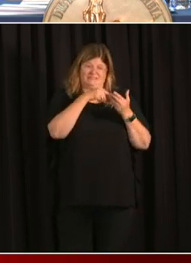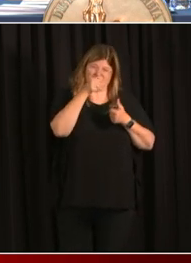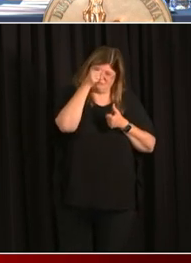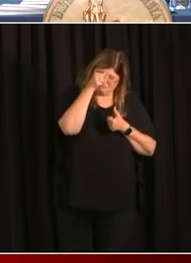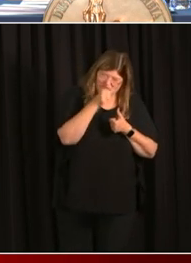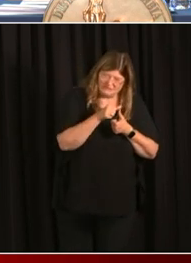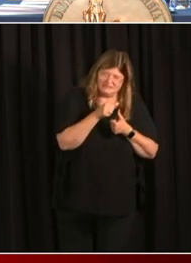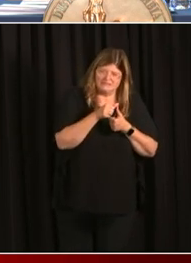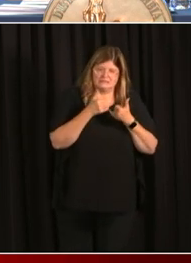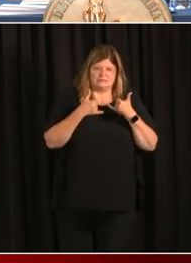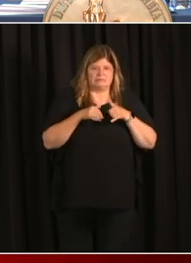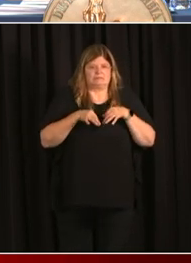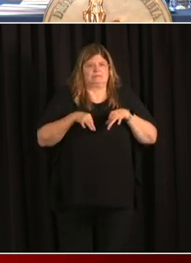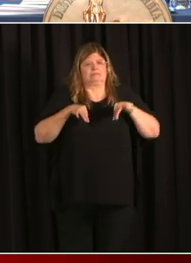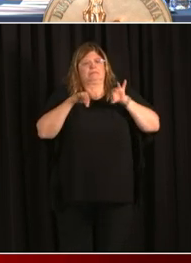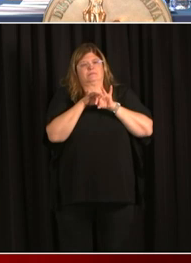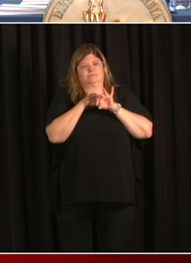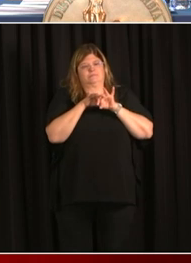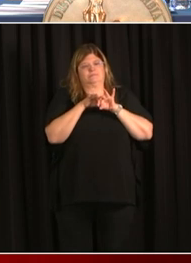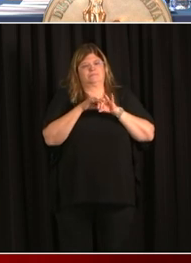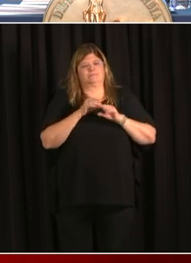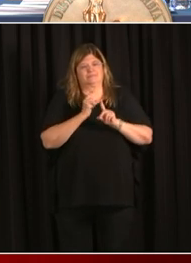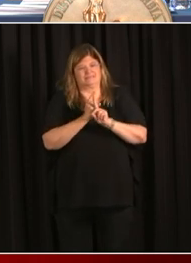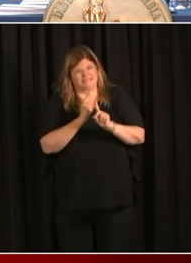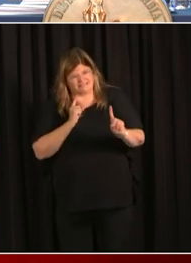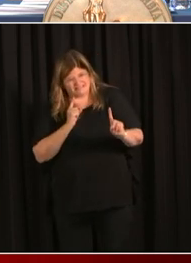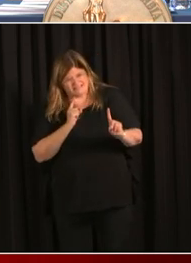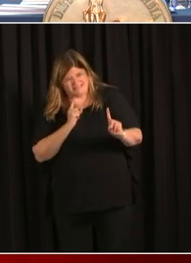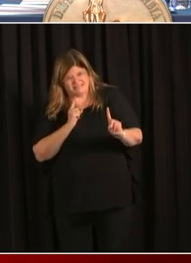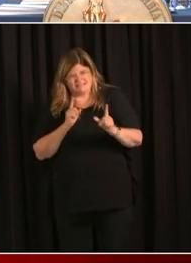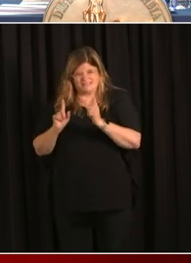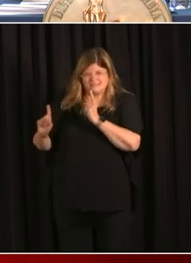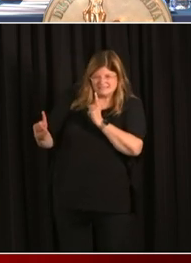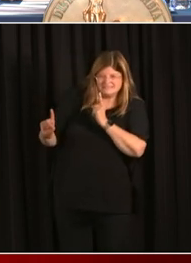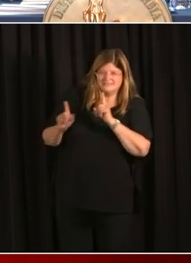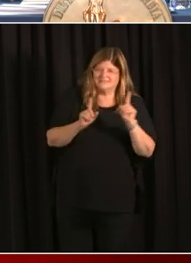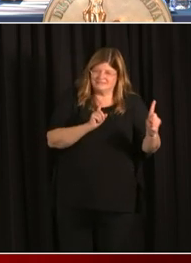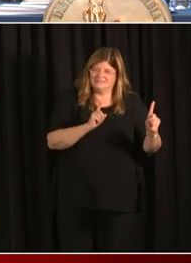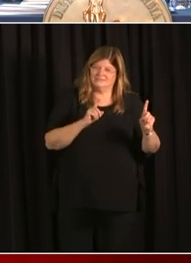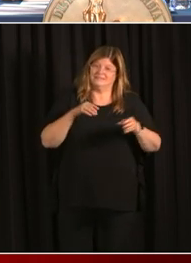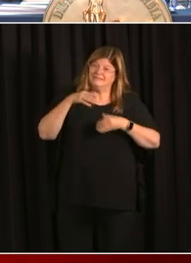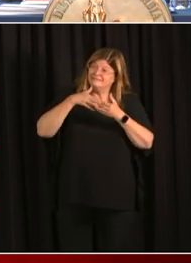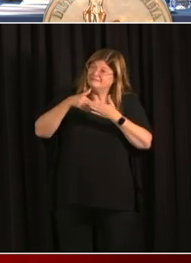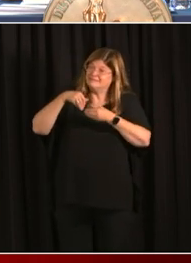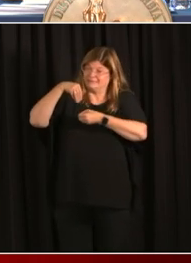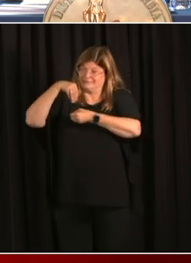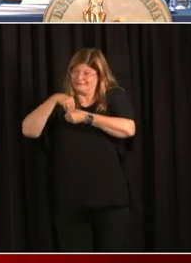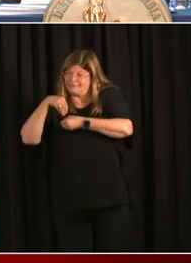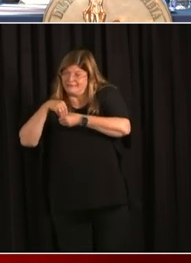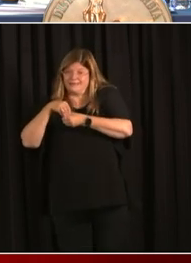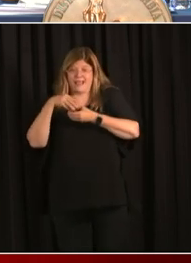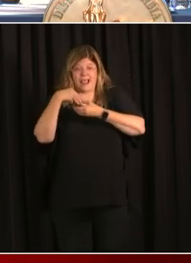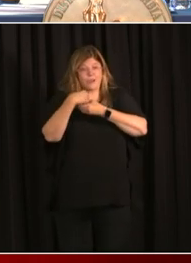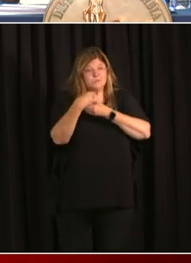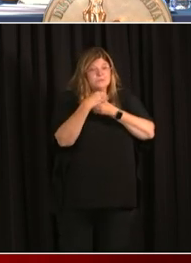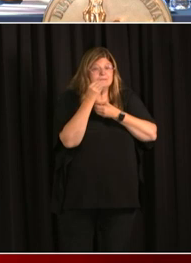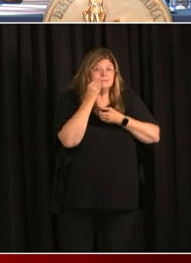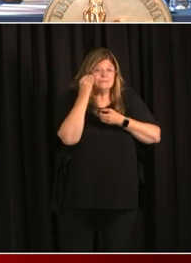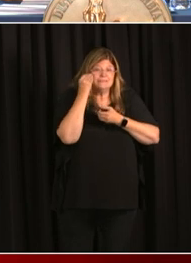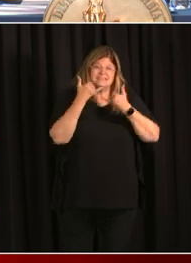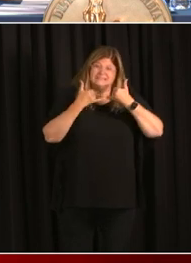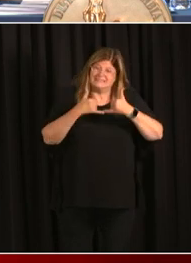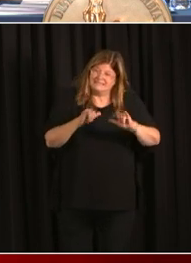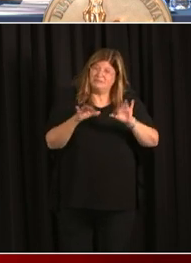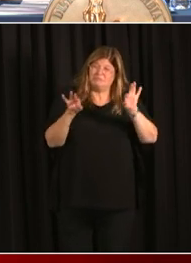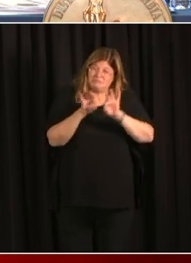distancing requirements, including wearing a mask inside and out when you are around people who